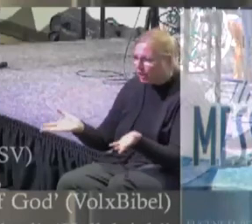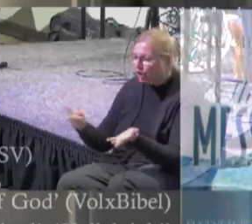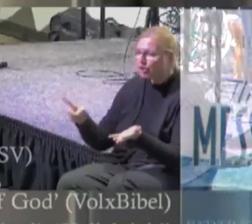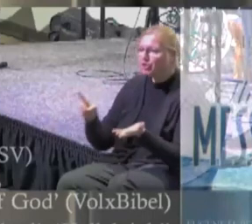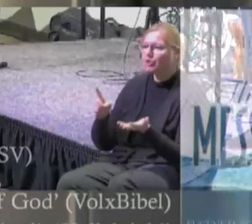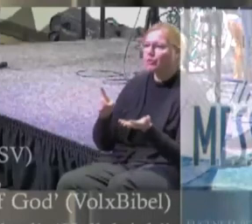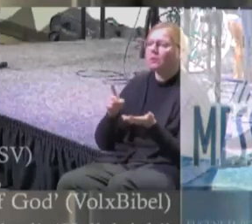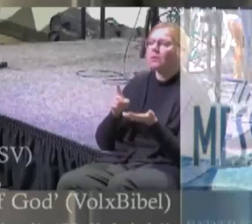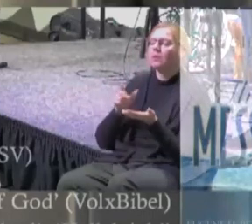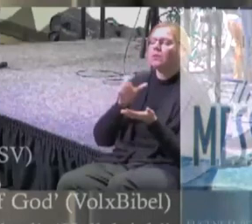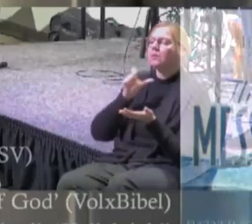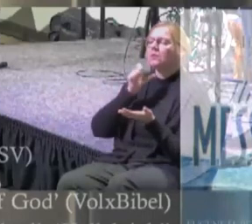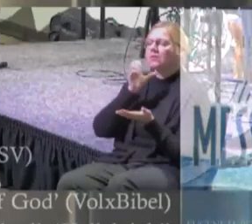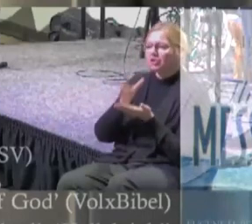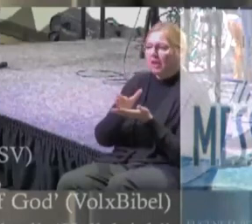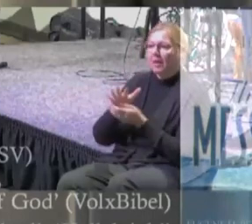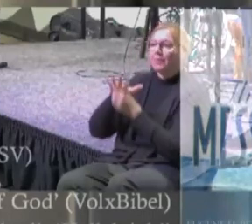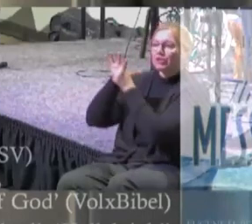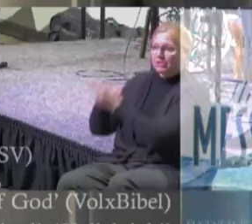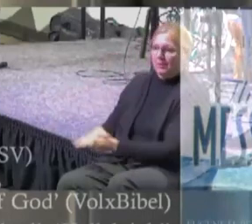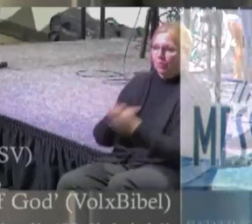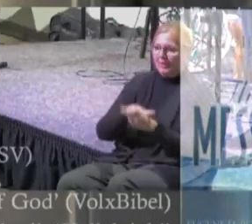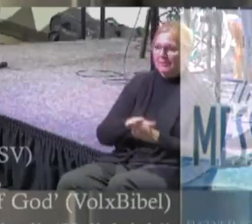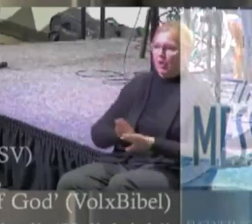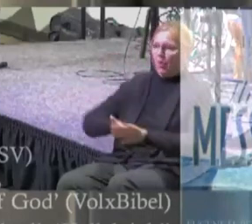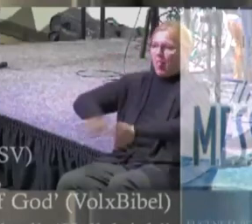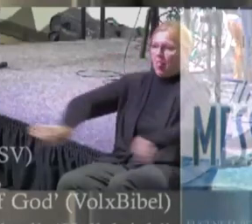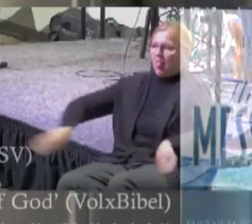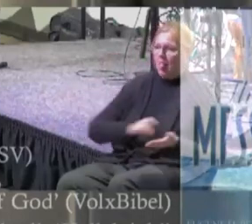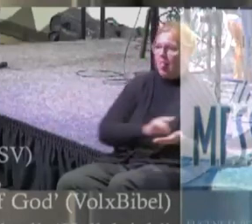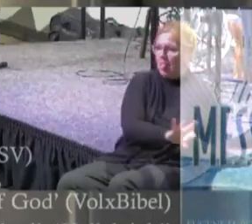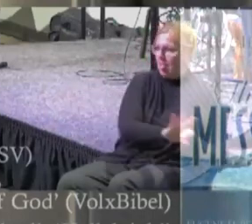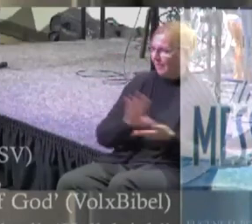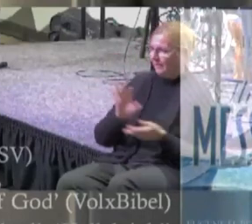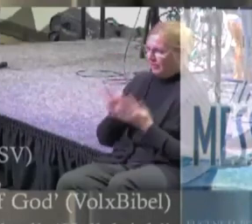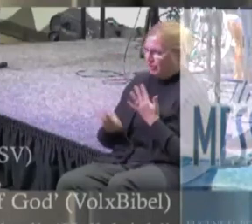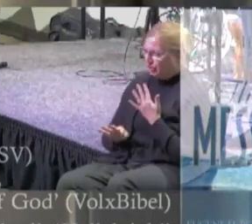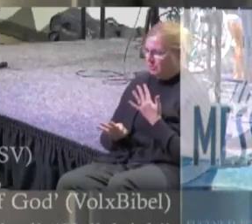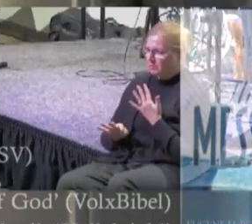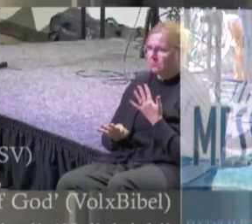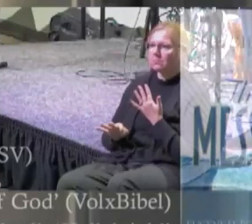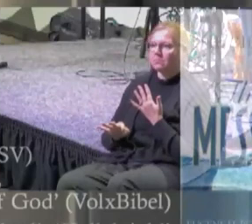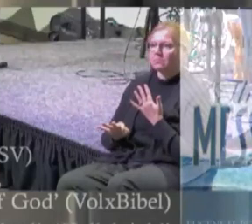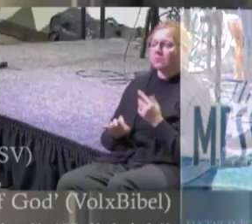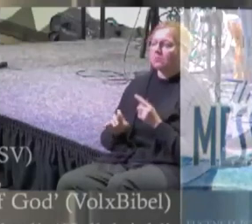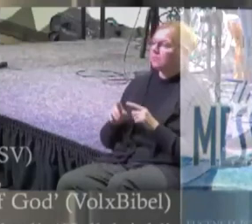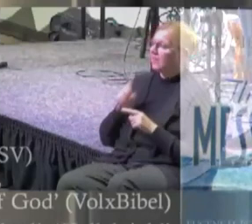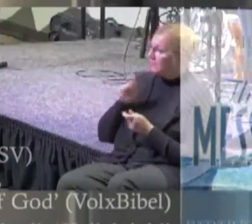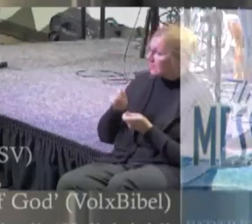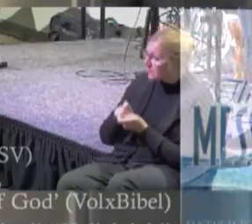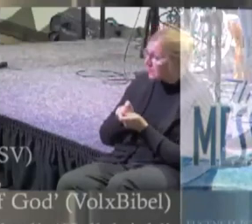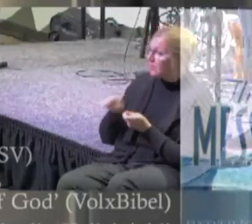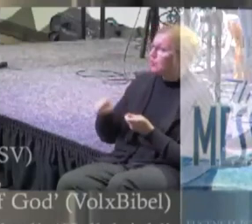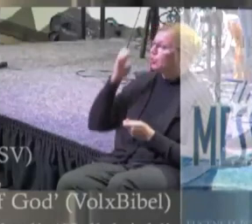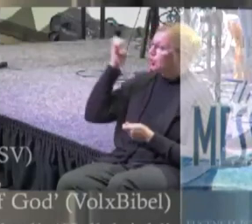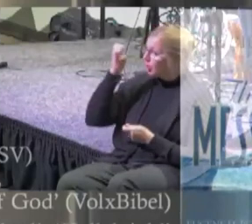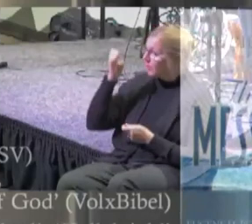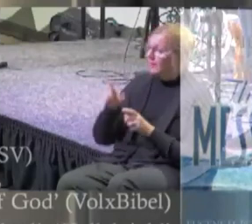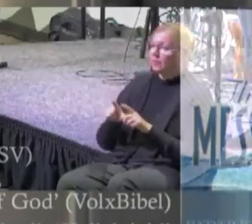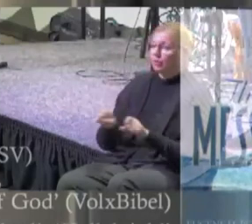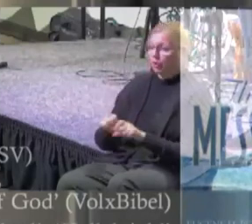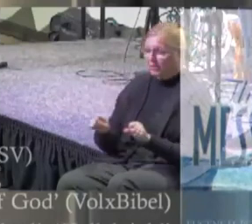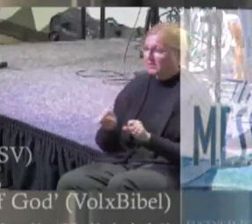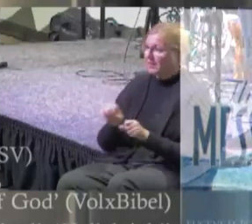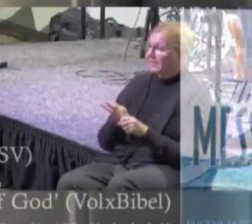stop suppressing such features. And if the examples that I've given seem too specific to European linguistic and spiritual